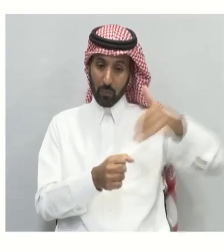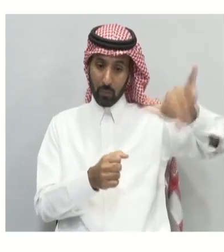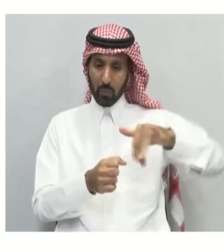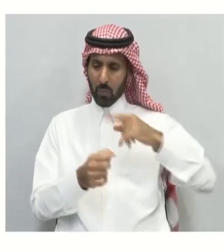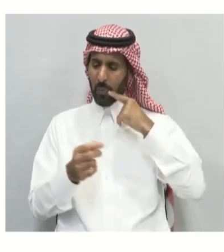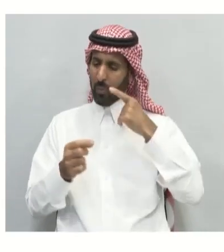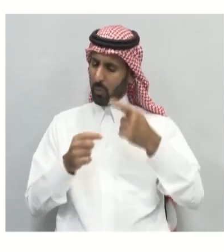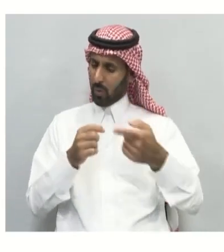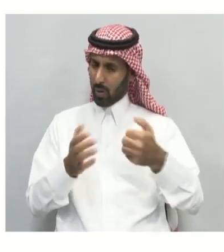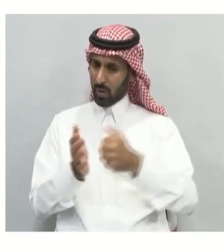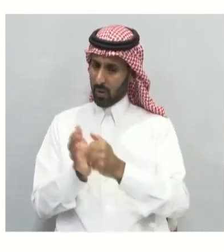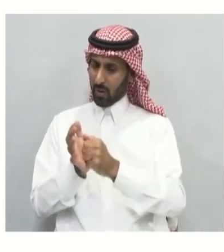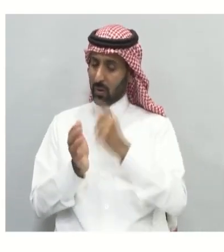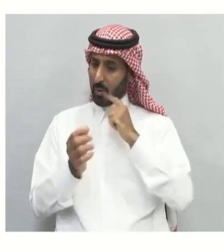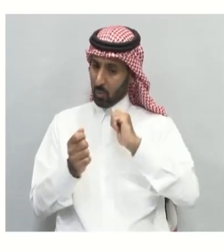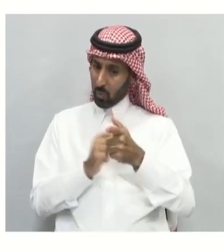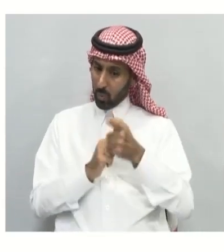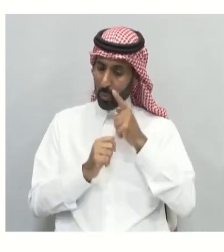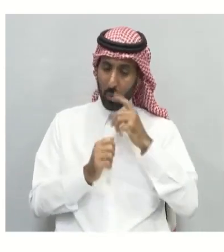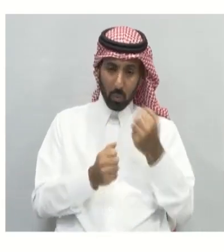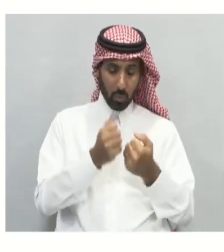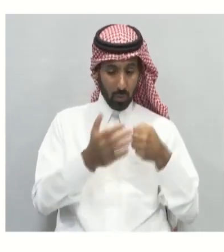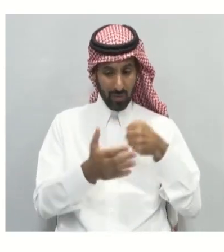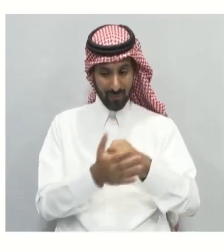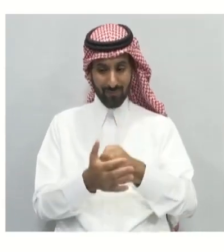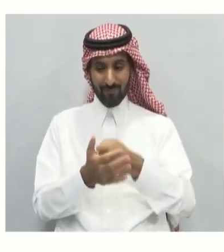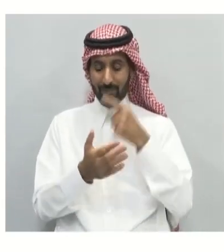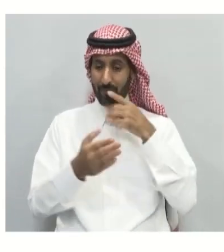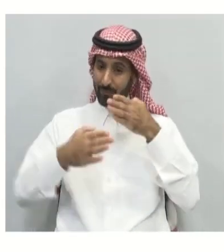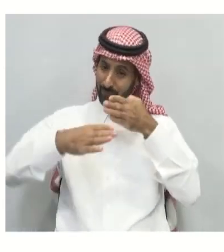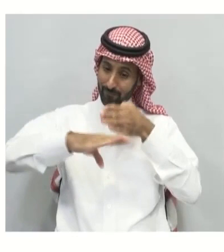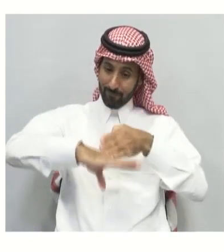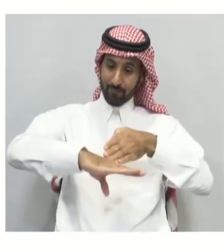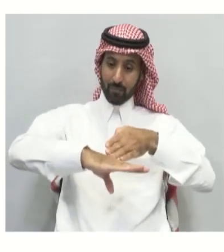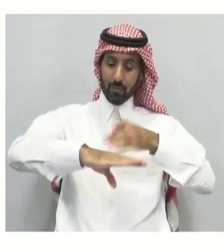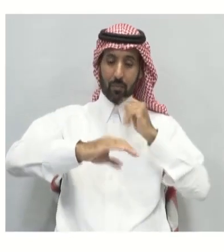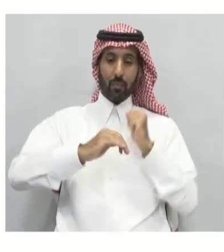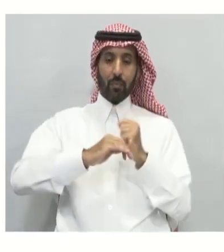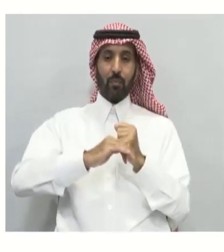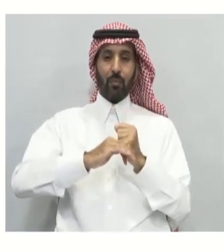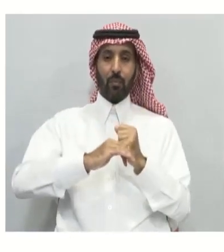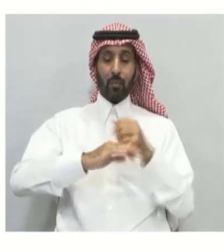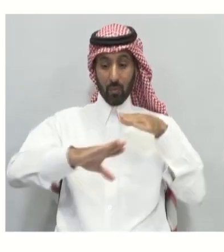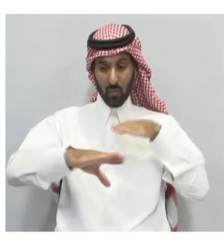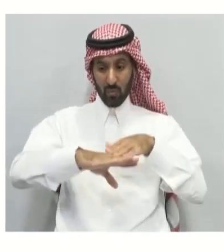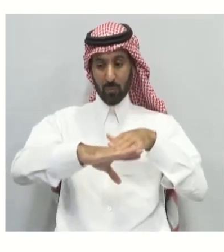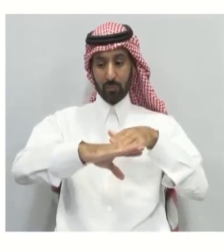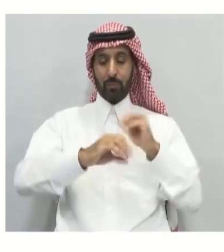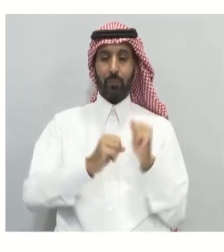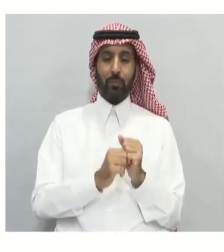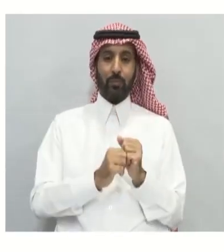car crashed into him at an intersection. So, this is what really happened. This is the